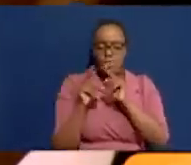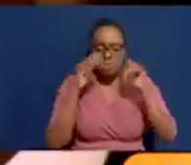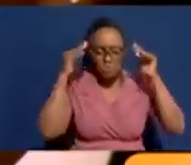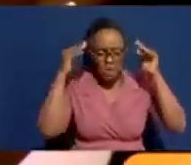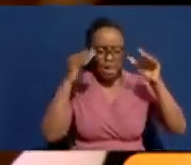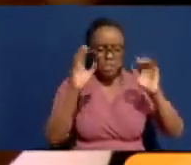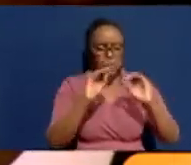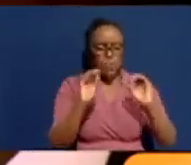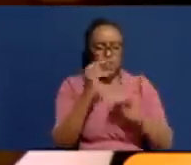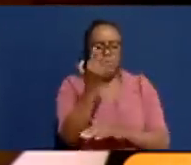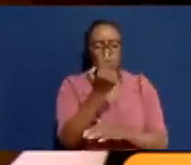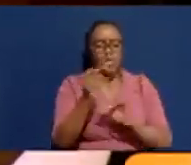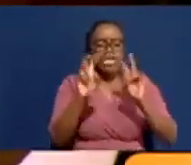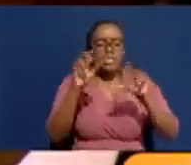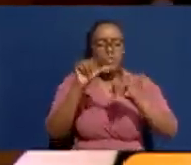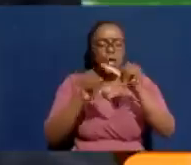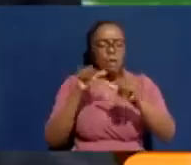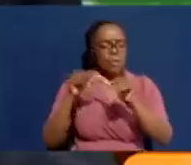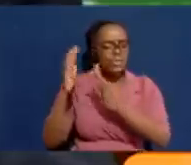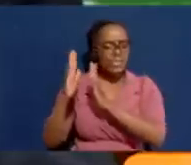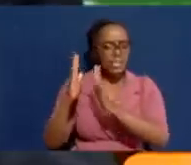myself only on matters security?